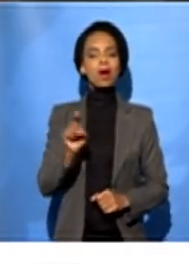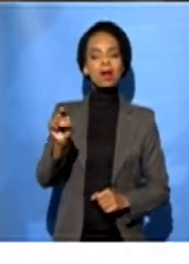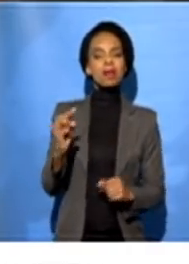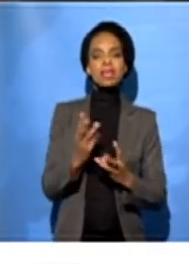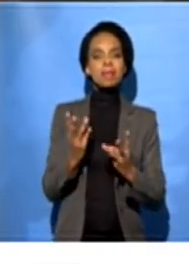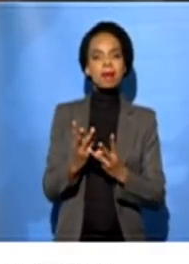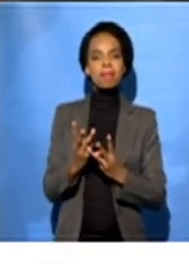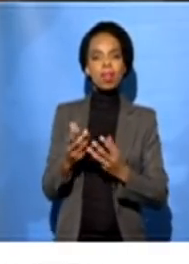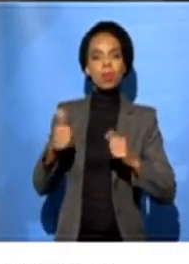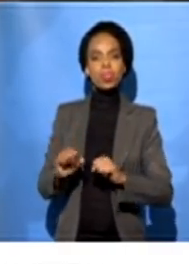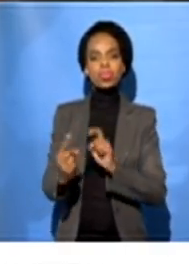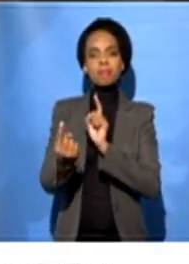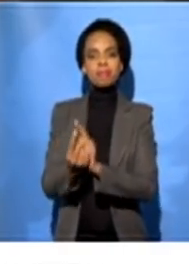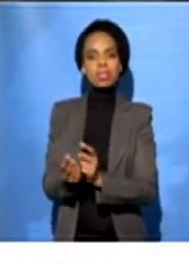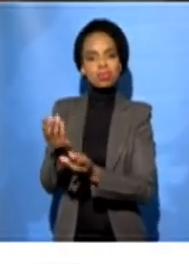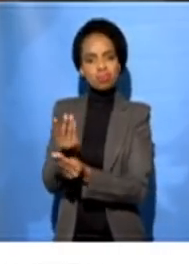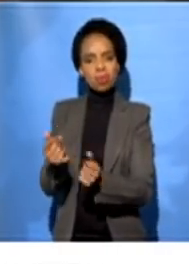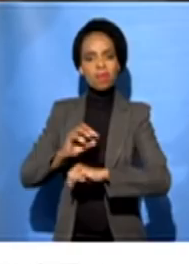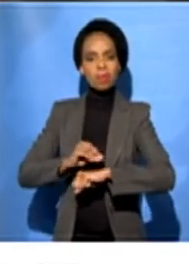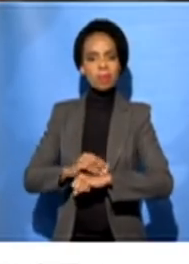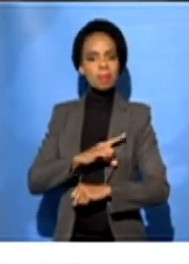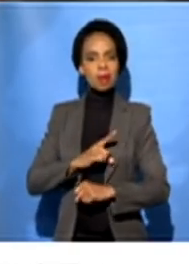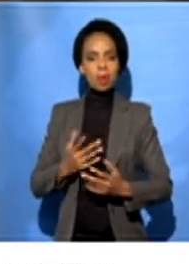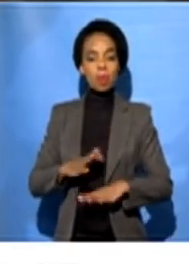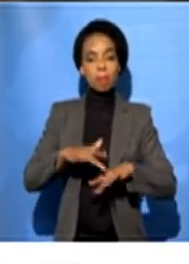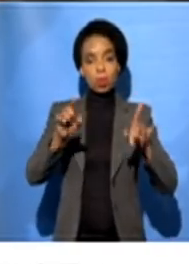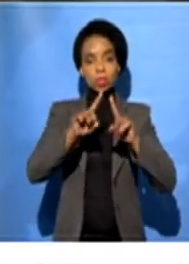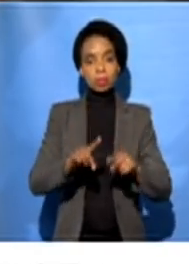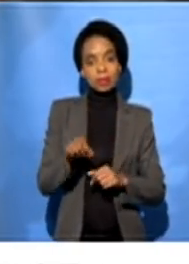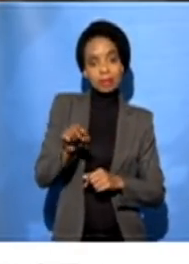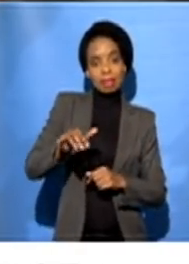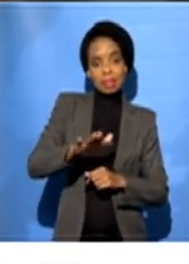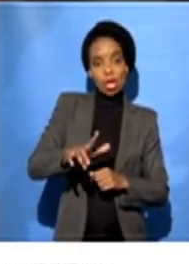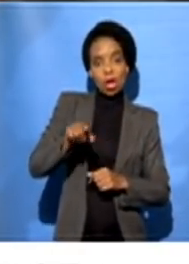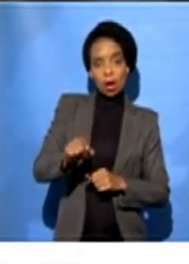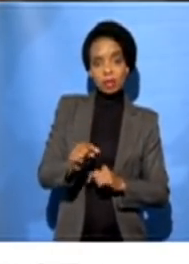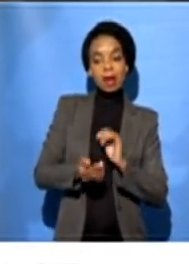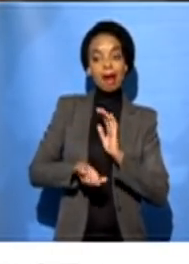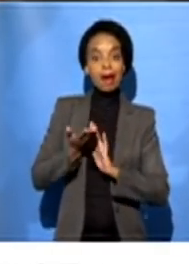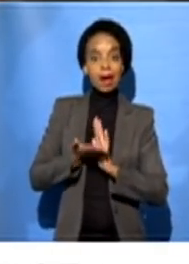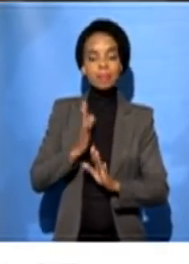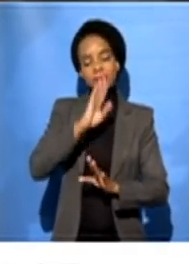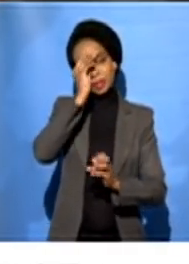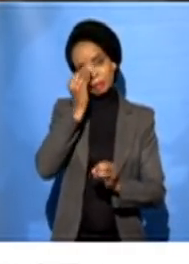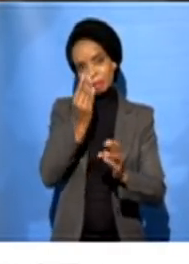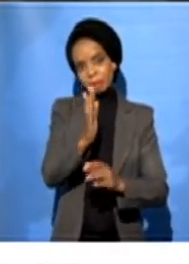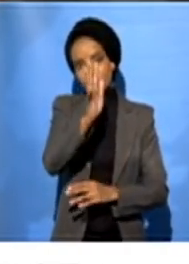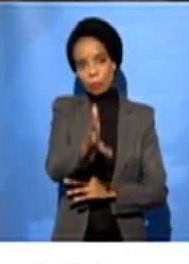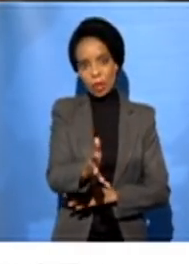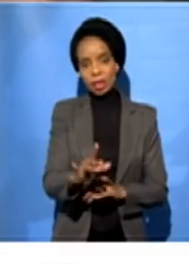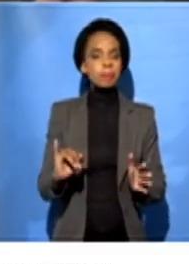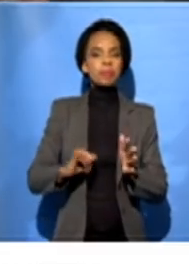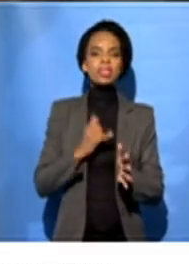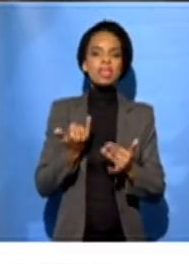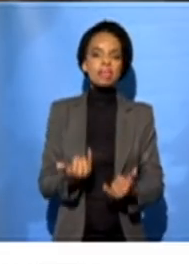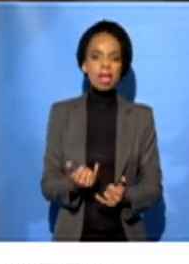Kagisano Molopo area. And we're still putting our taps on that story, and we will update you as it comes. Now, to just give you the dynamics of